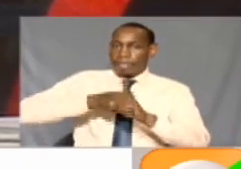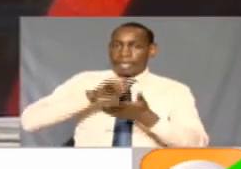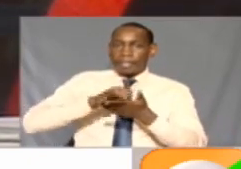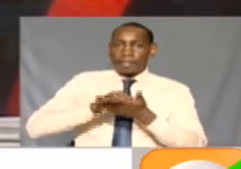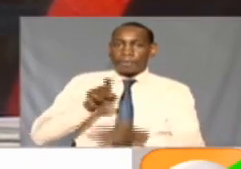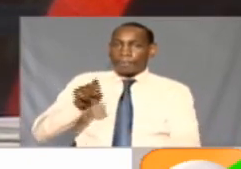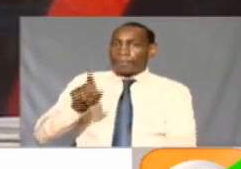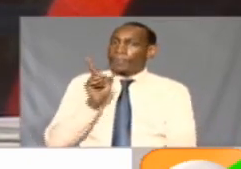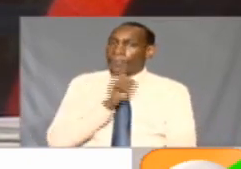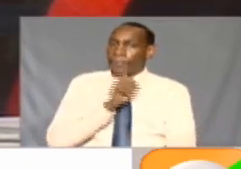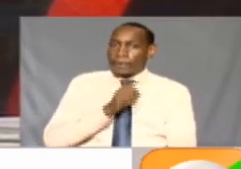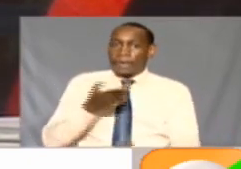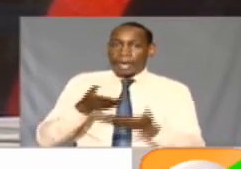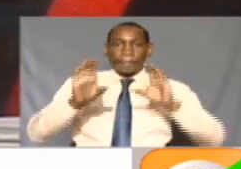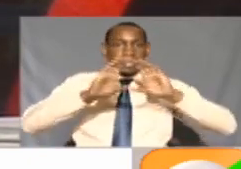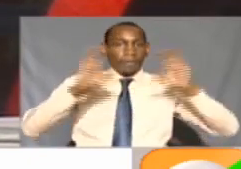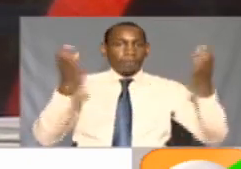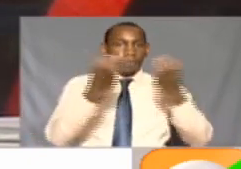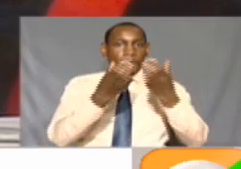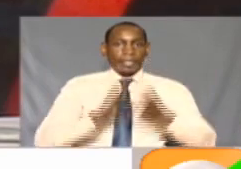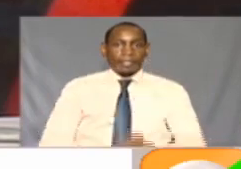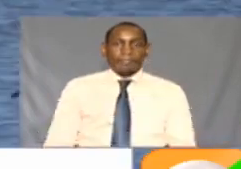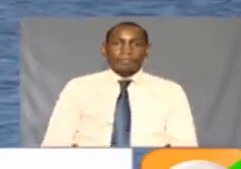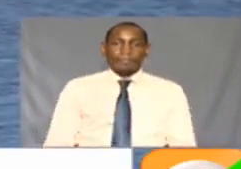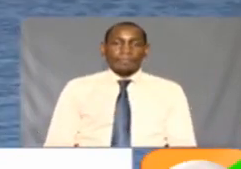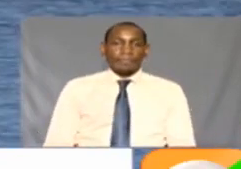stubborn viruses in the world.